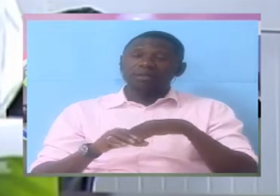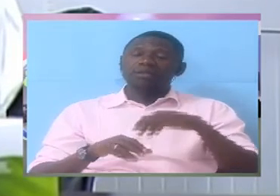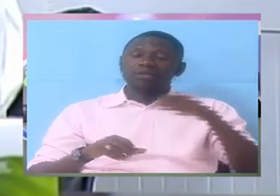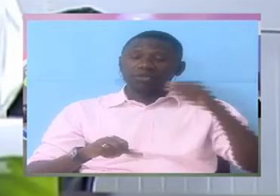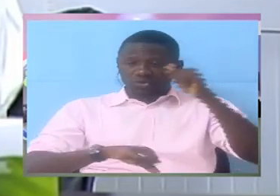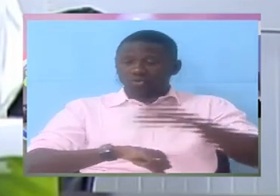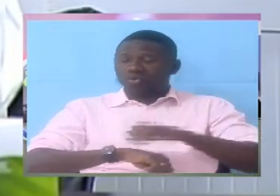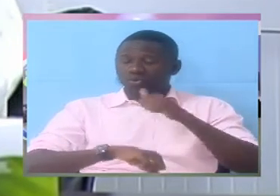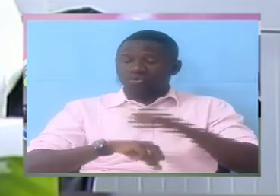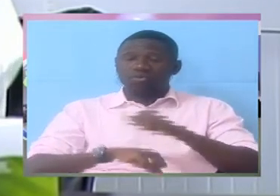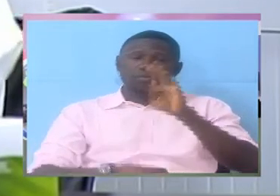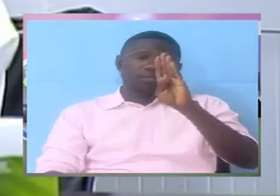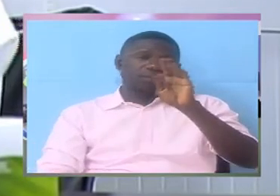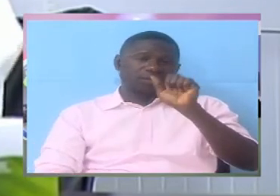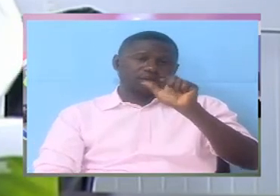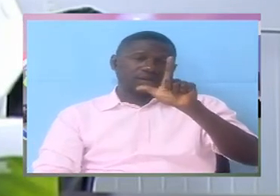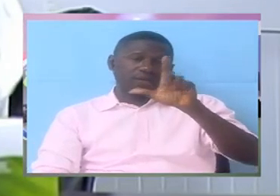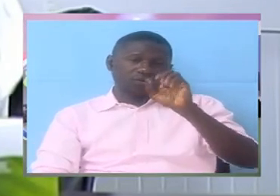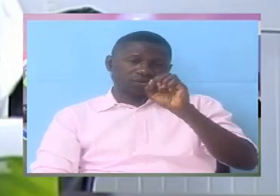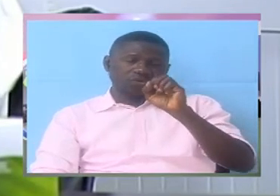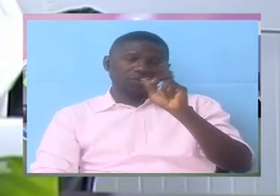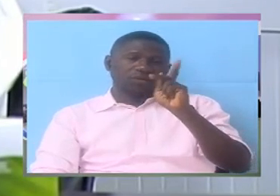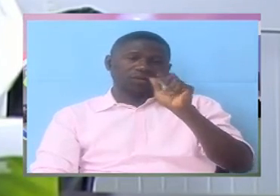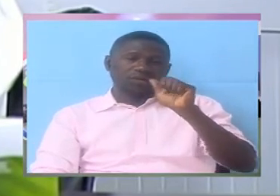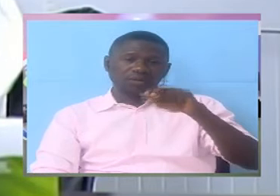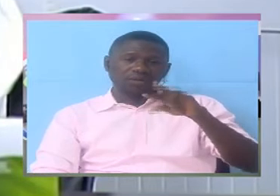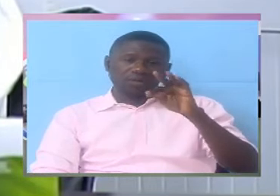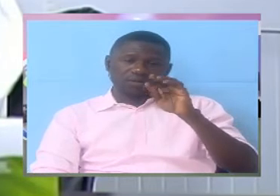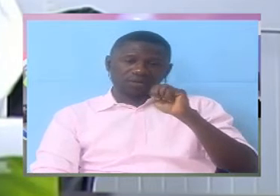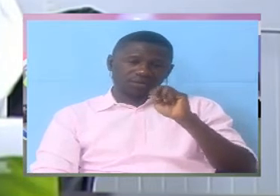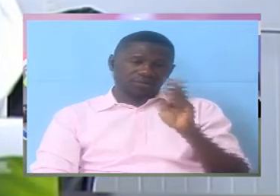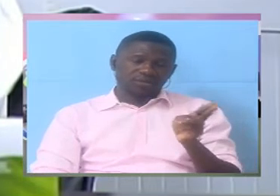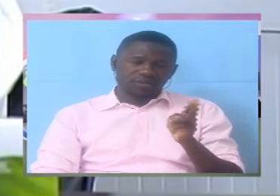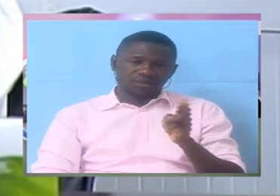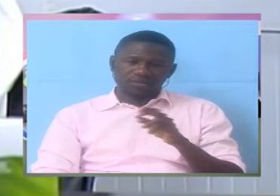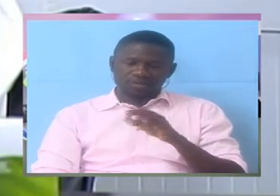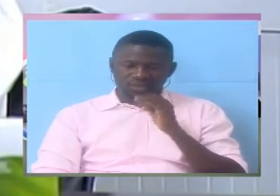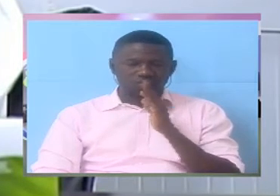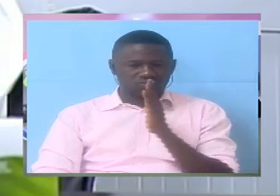isn't it? Itani do nyolu ale Balo Kante tajira yala wala mtu onya kesoti.